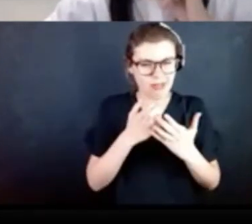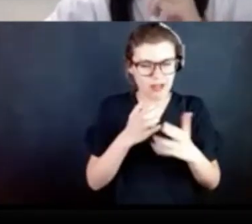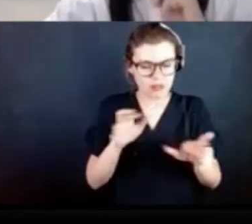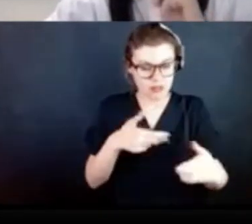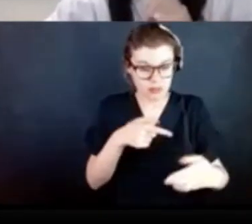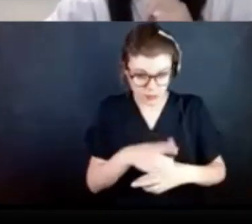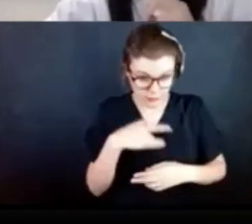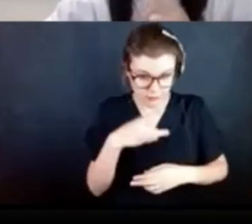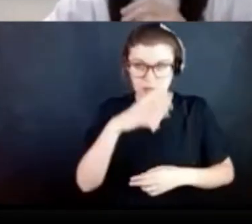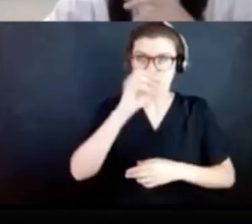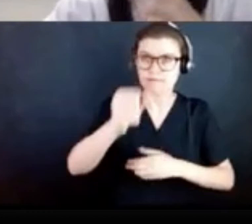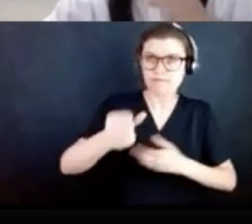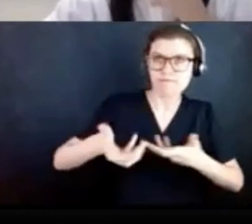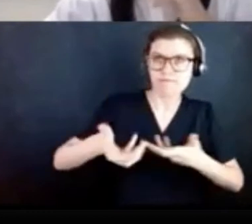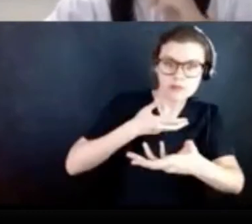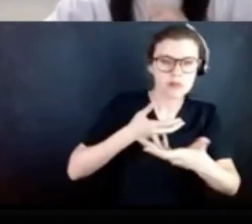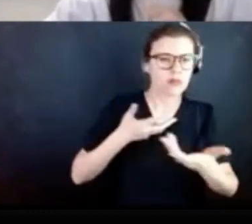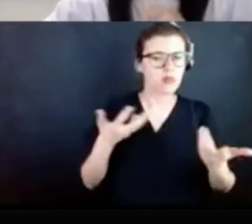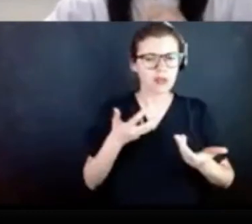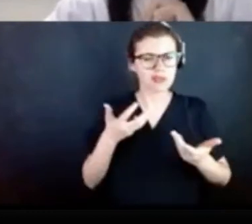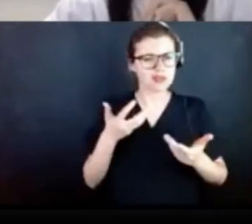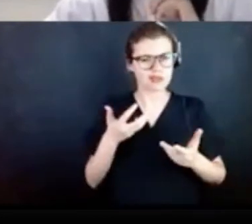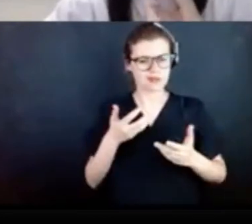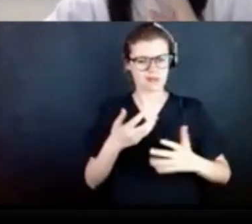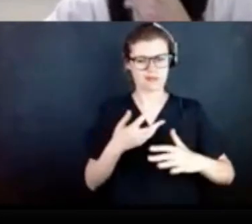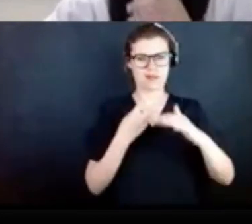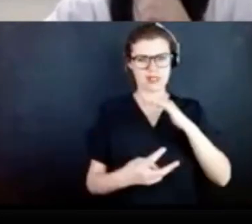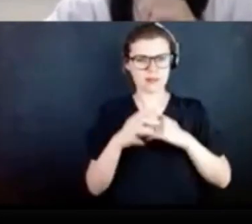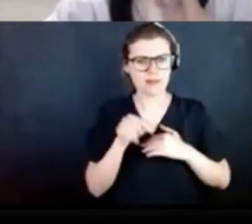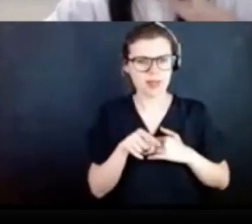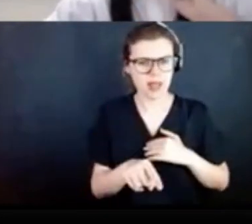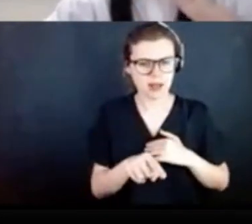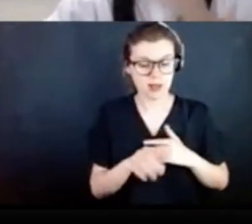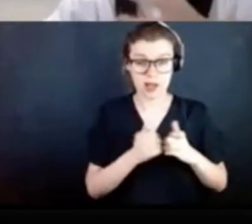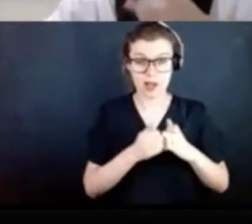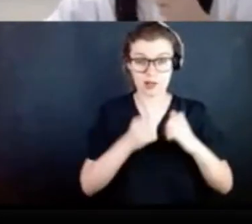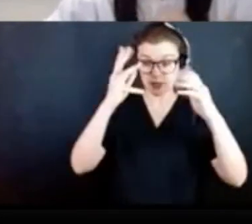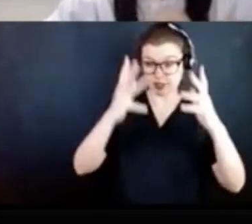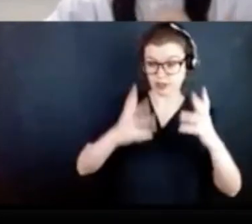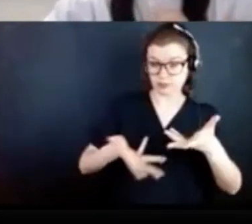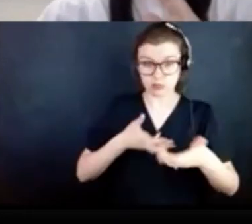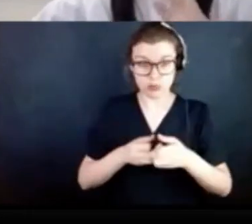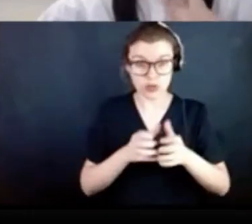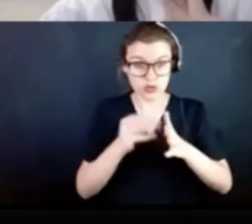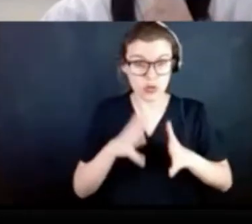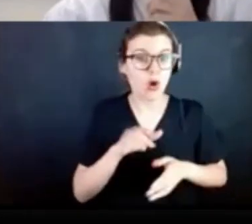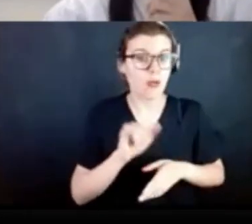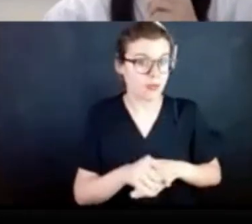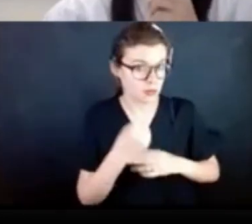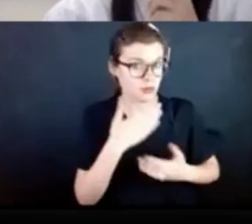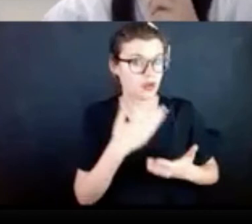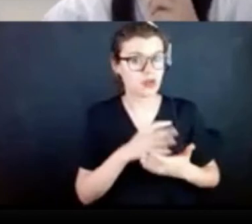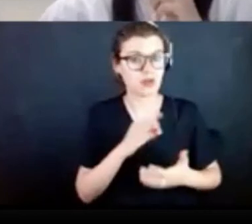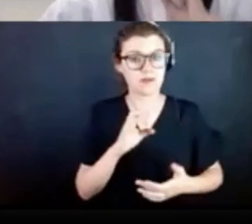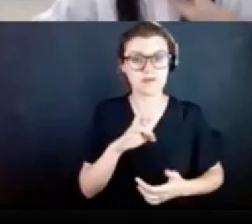the prediction task. The way teachers interact with students might be one good feature, and there are many